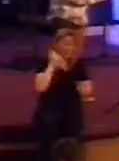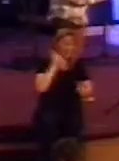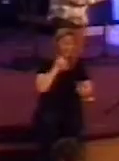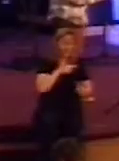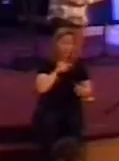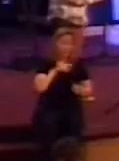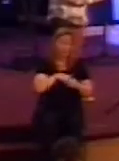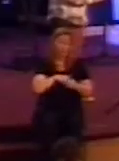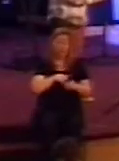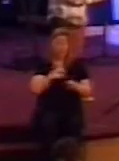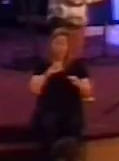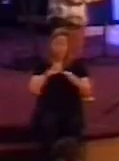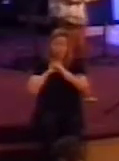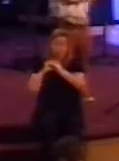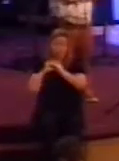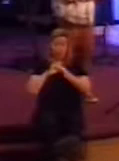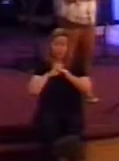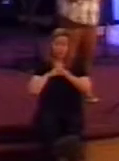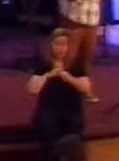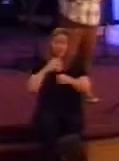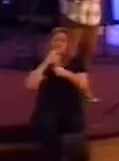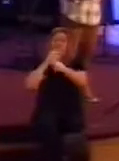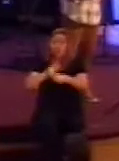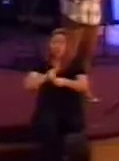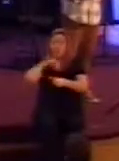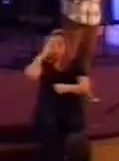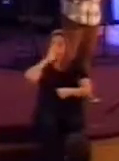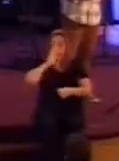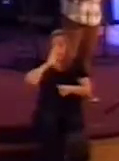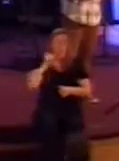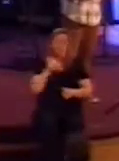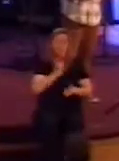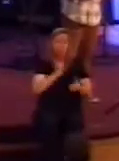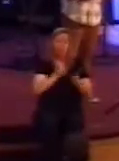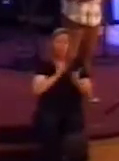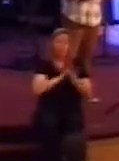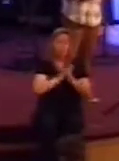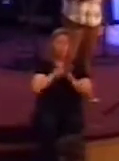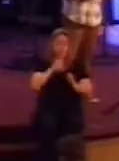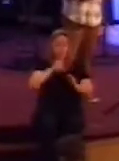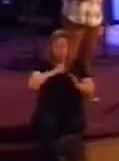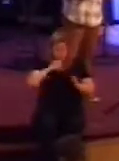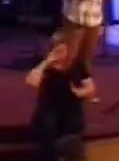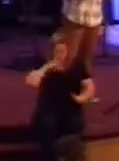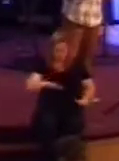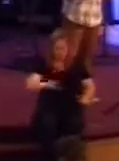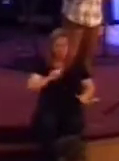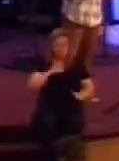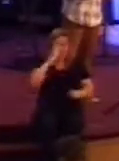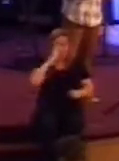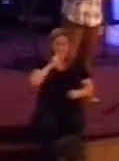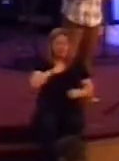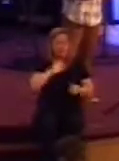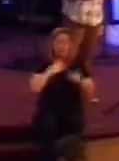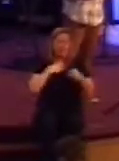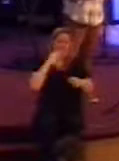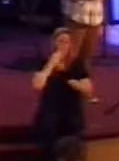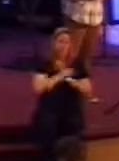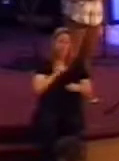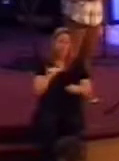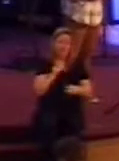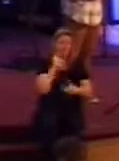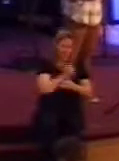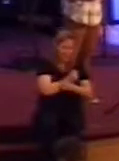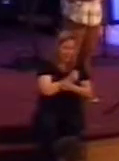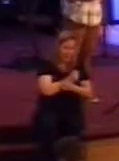trusting relationship with God. And so if you want to be a child of God, you have to have Abraham's faith. Remember,